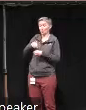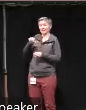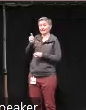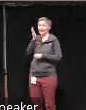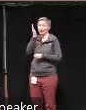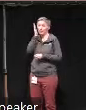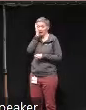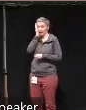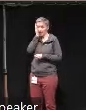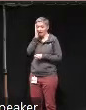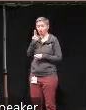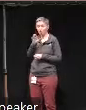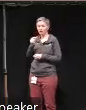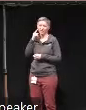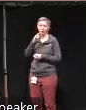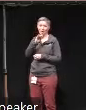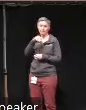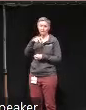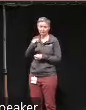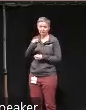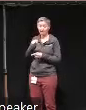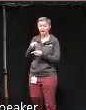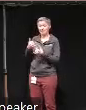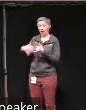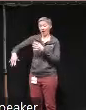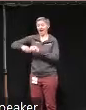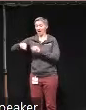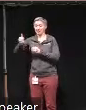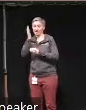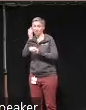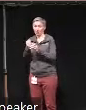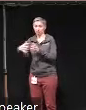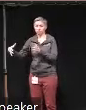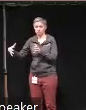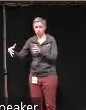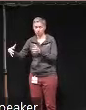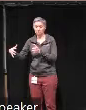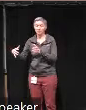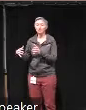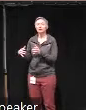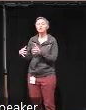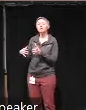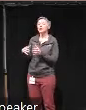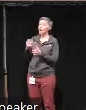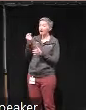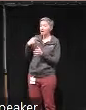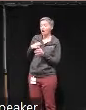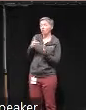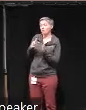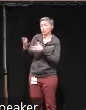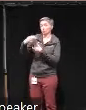summit unit of medicine and psychiatry expansion. And we most likely we are planning to